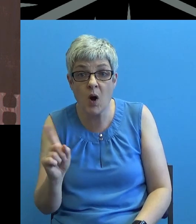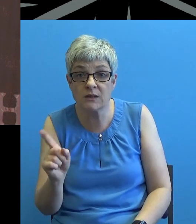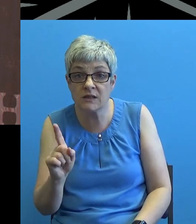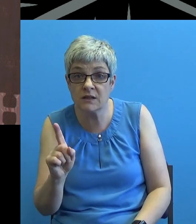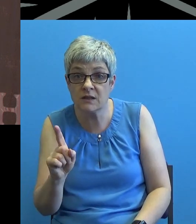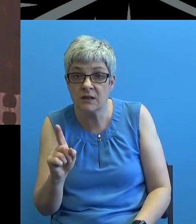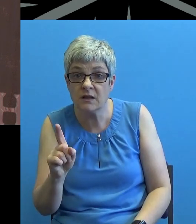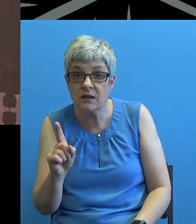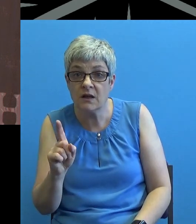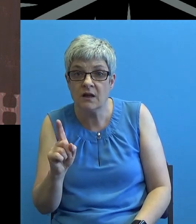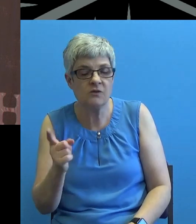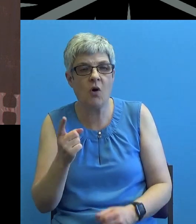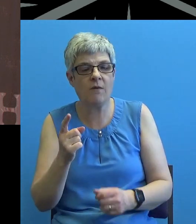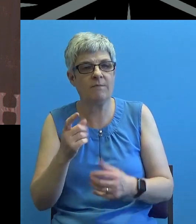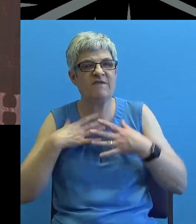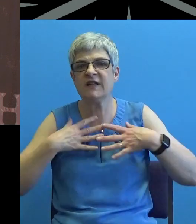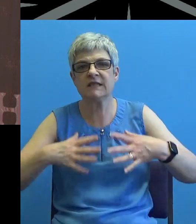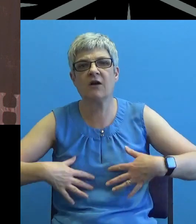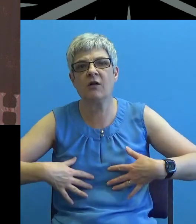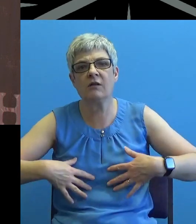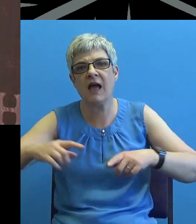is not over our physical foes,